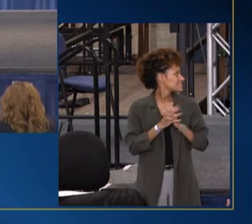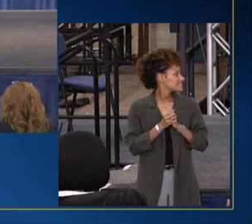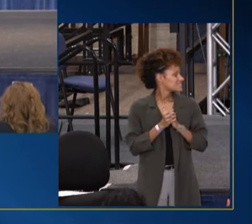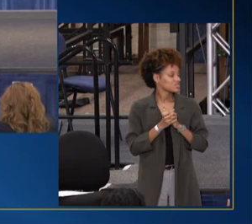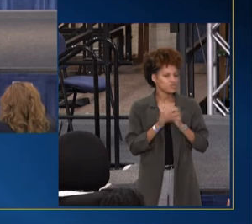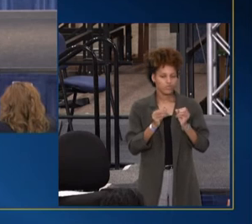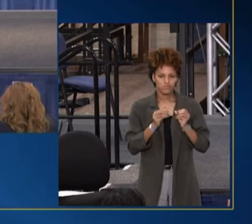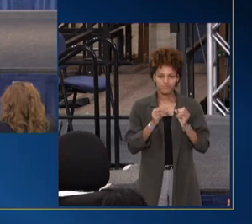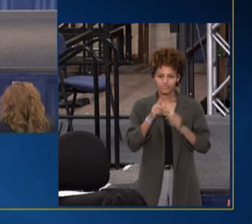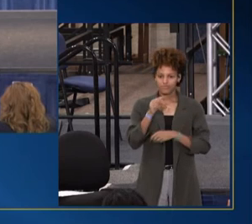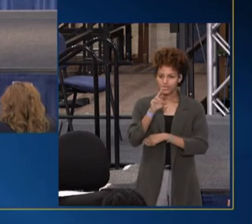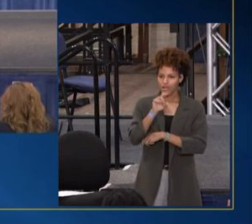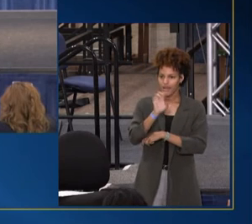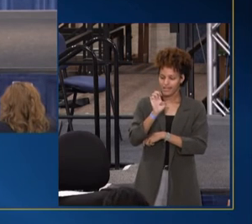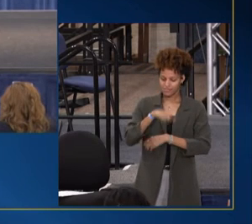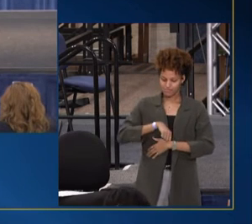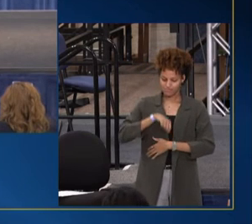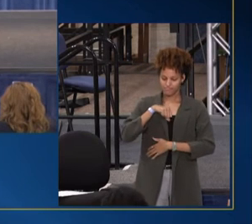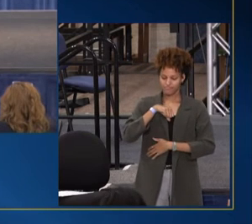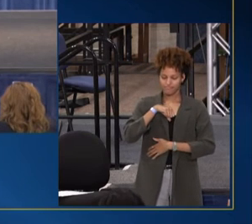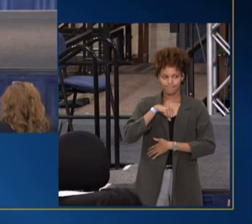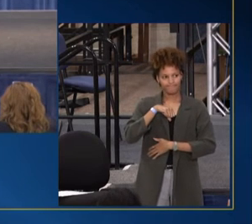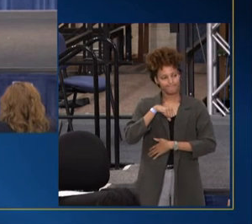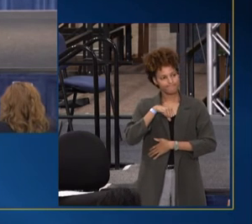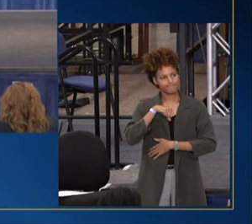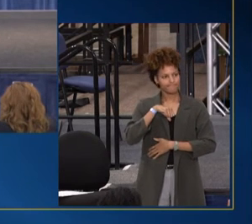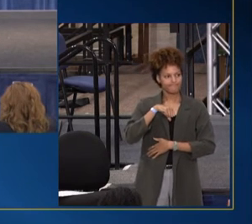So pride.